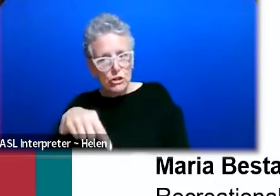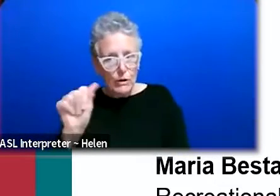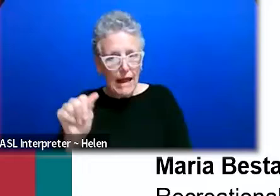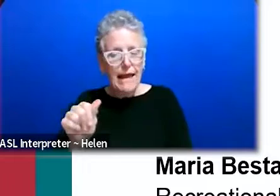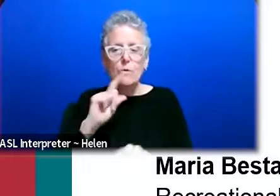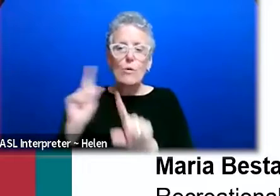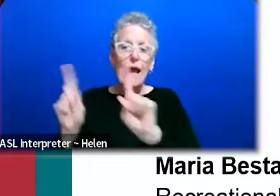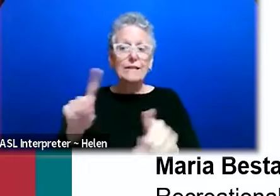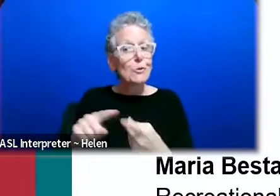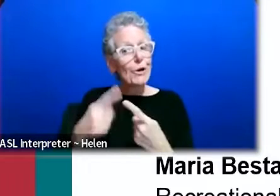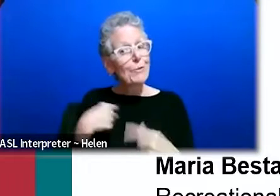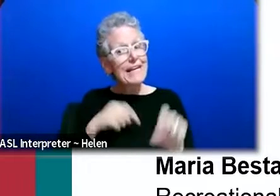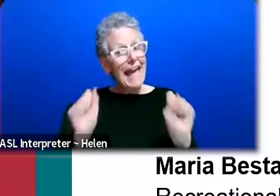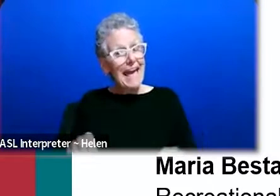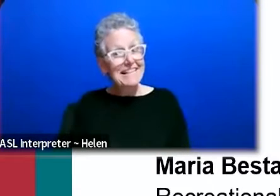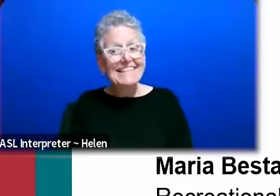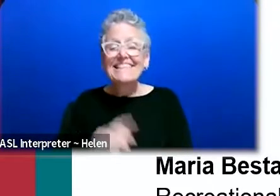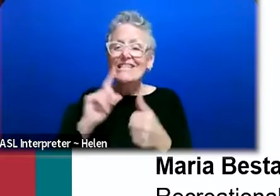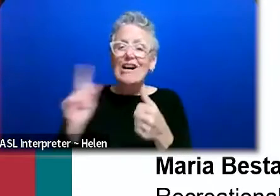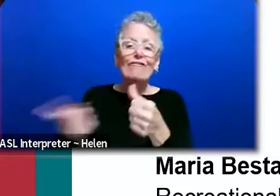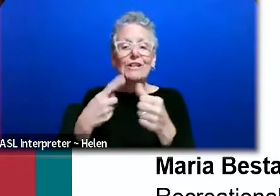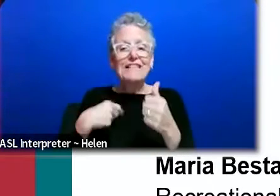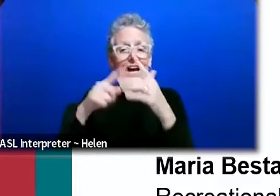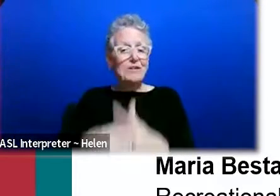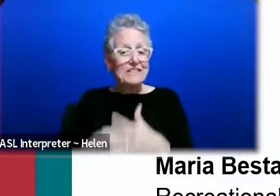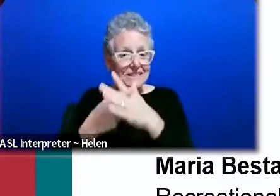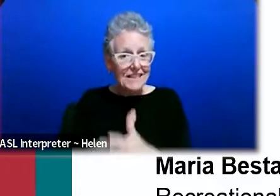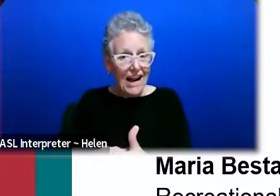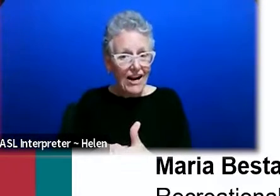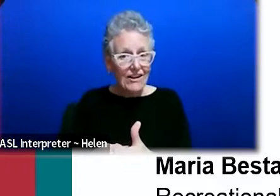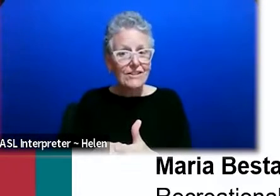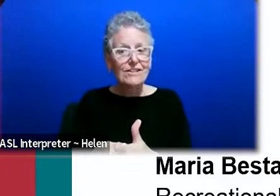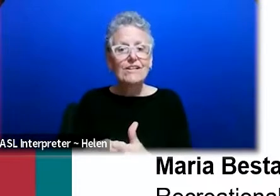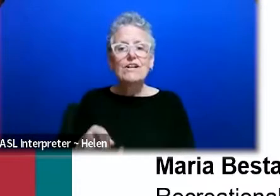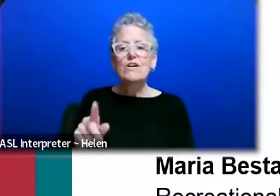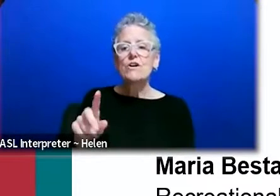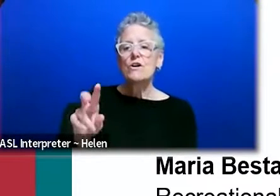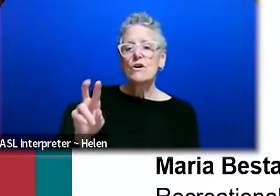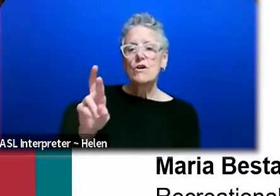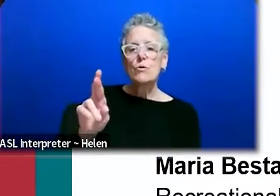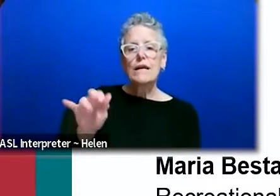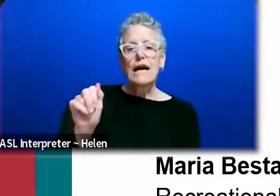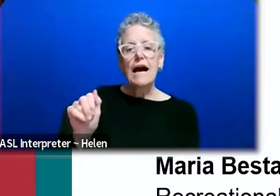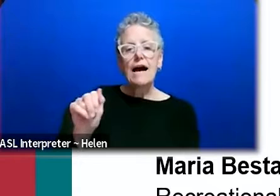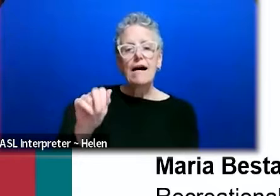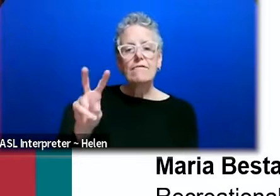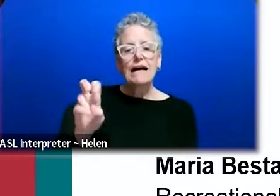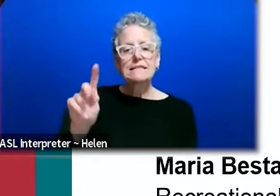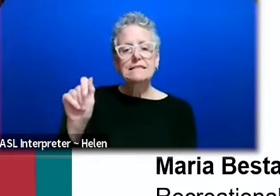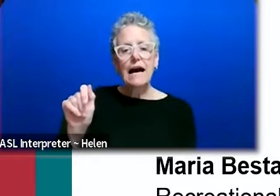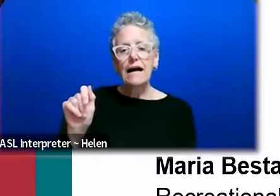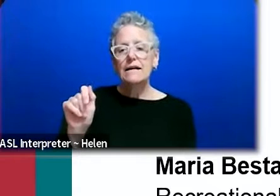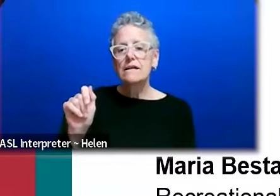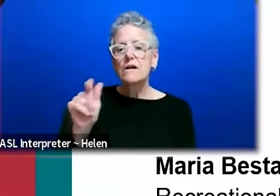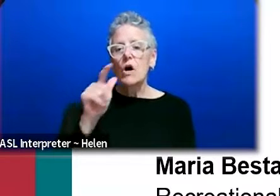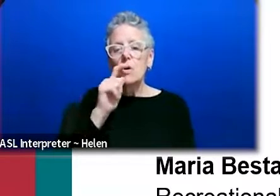them when we can. So first, I'm going to start off with Maria Besta, who's the manager of recreational therapy, wheelchair and